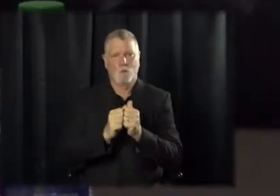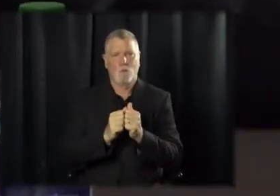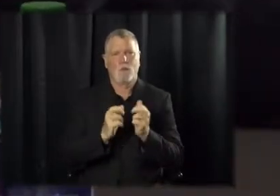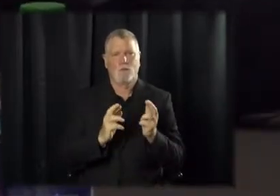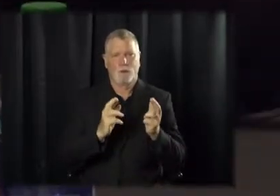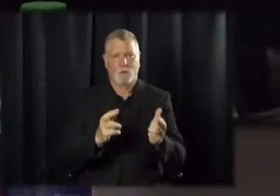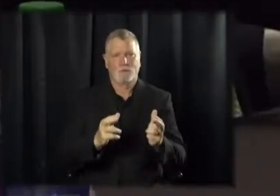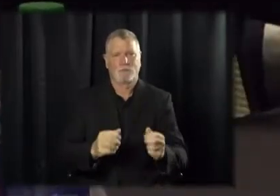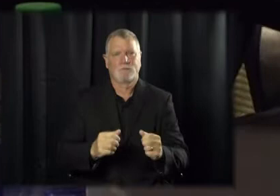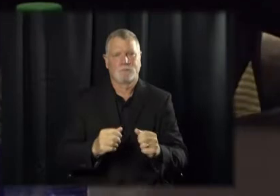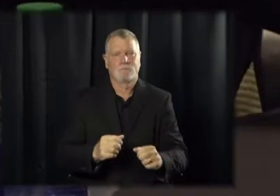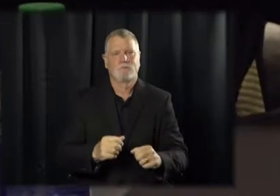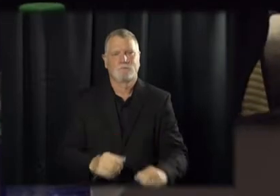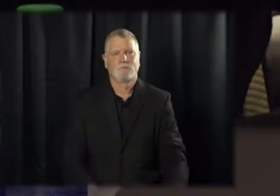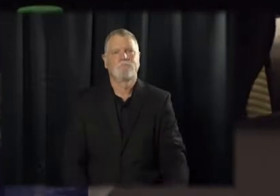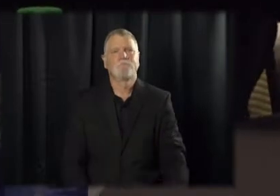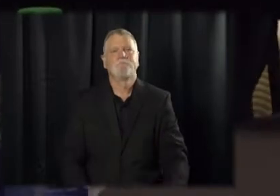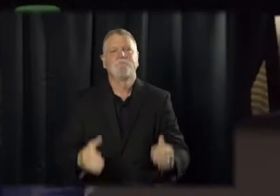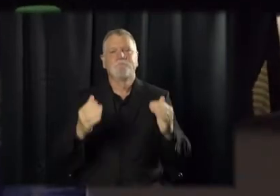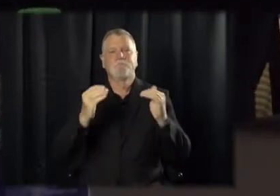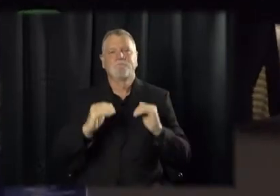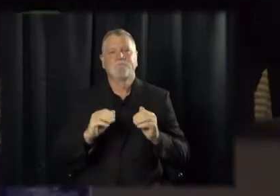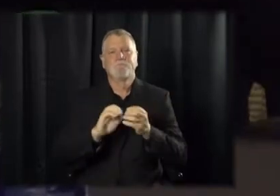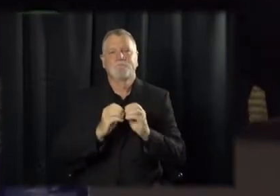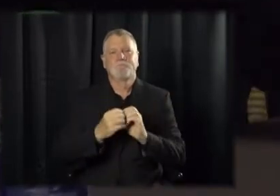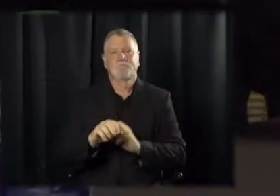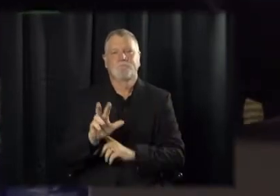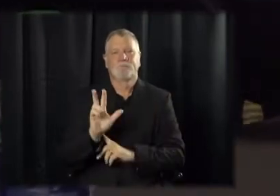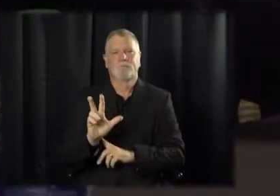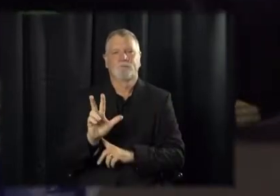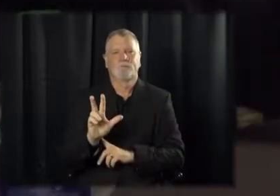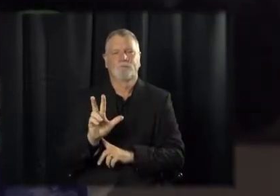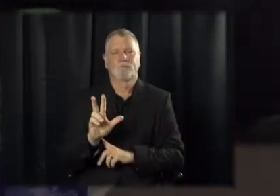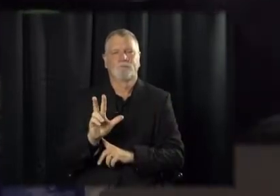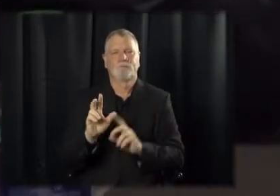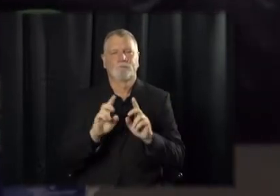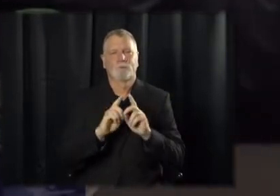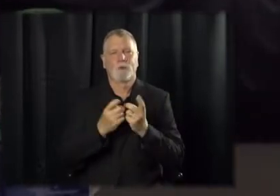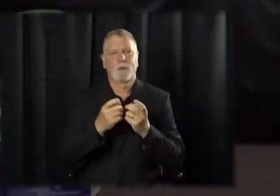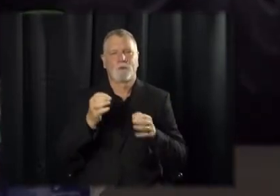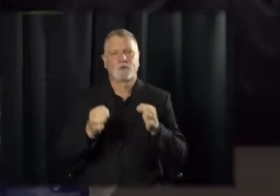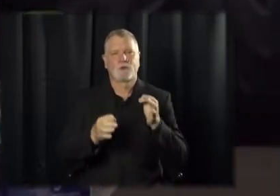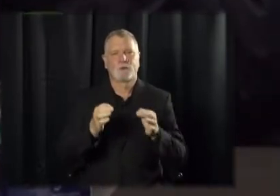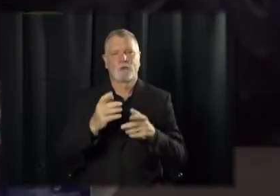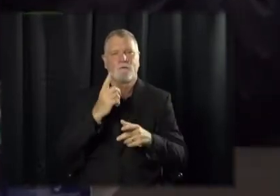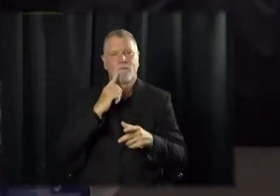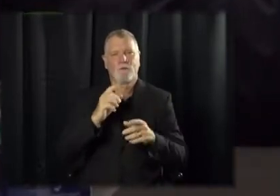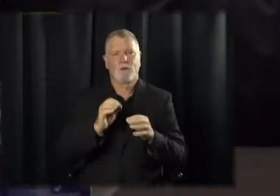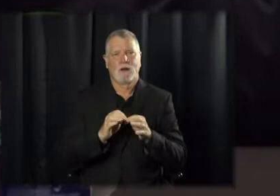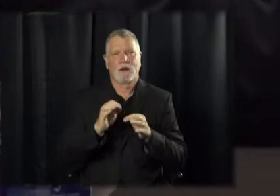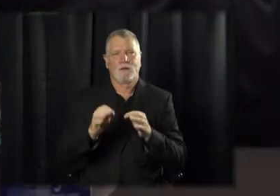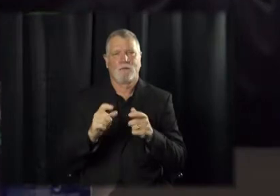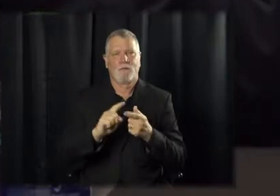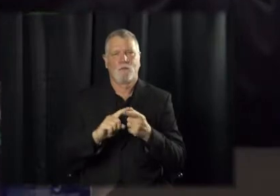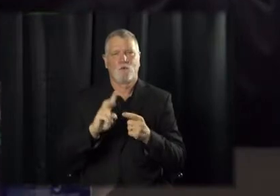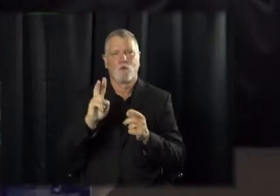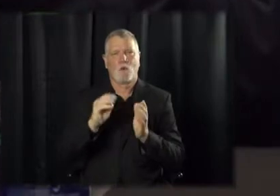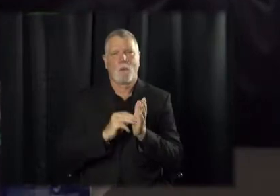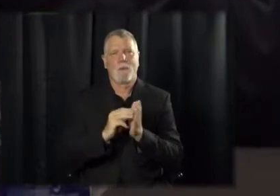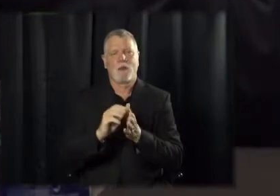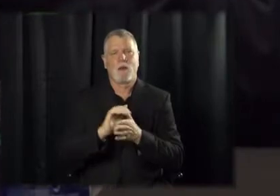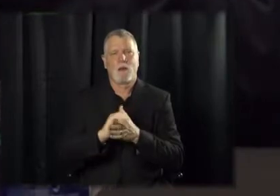request. Next one, request number 3, Department of Justice is requesting an extension of $2 million